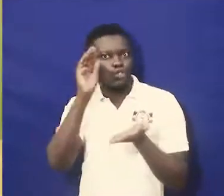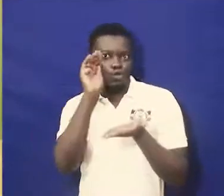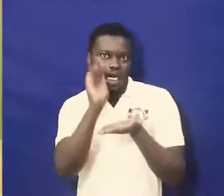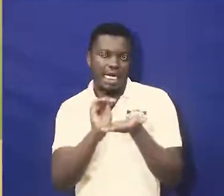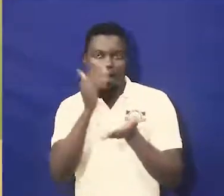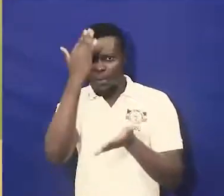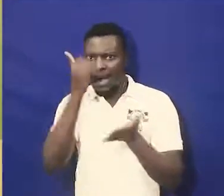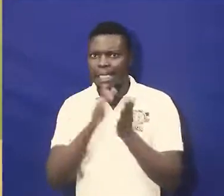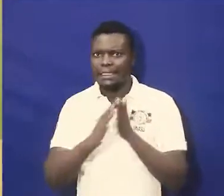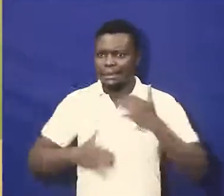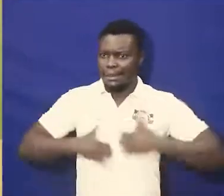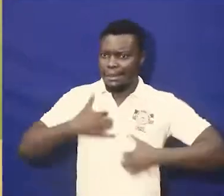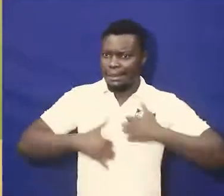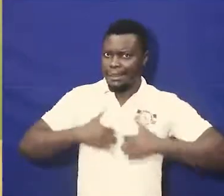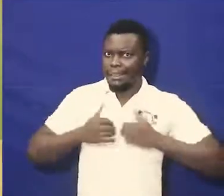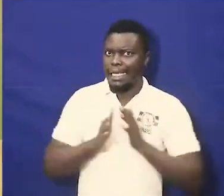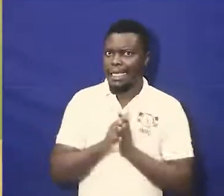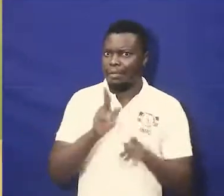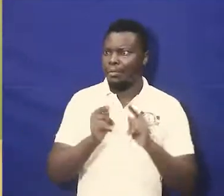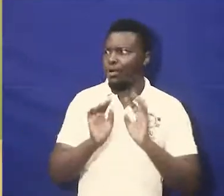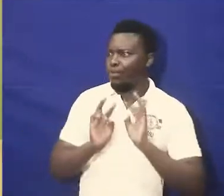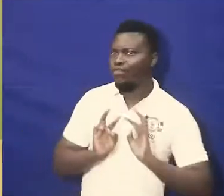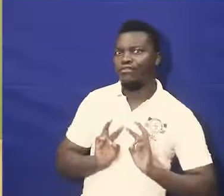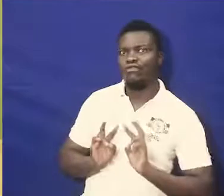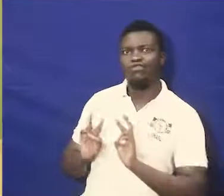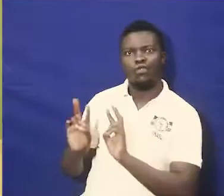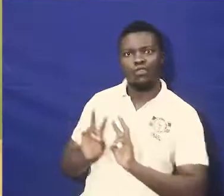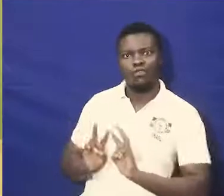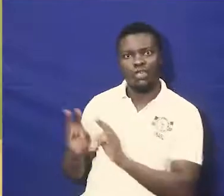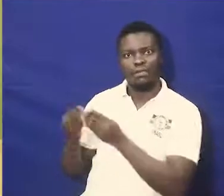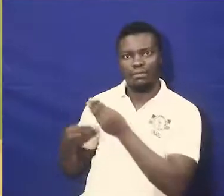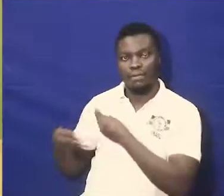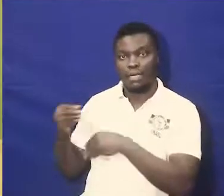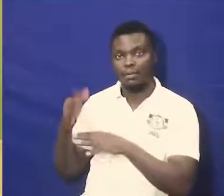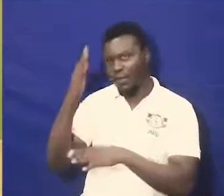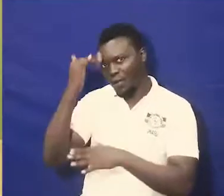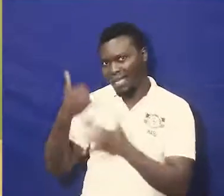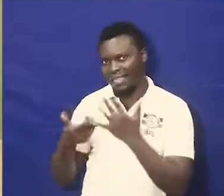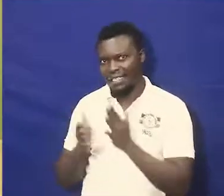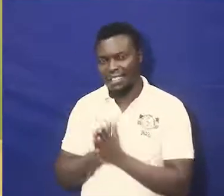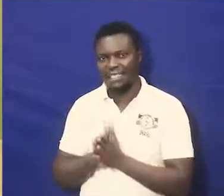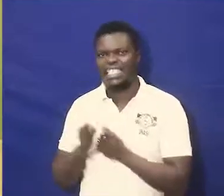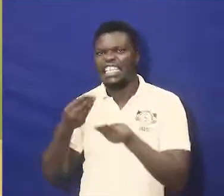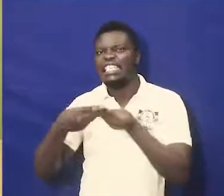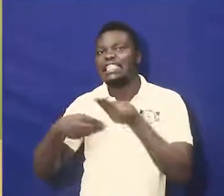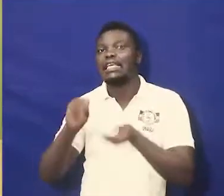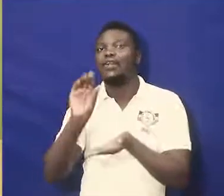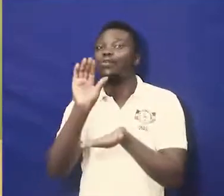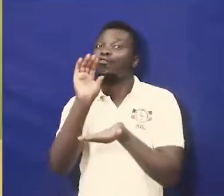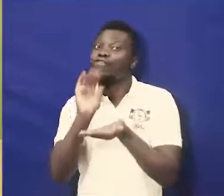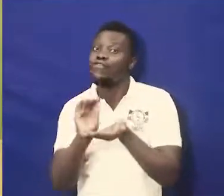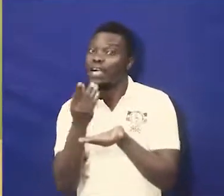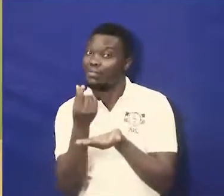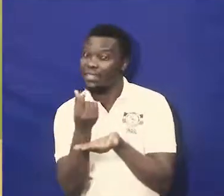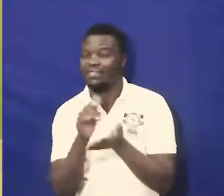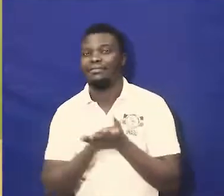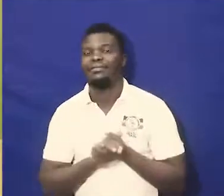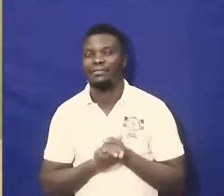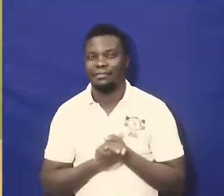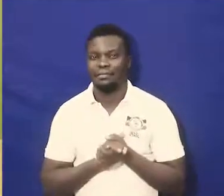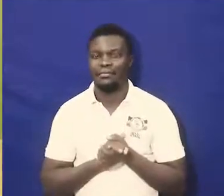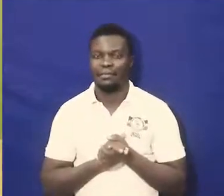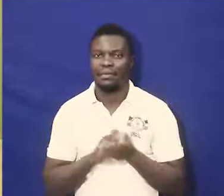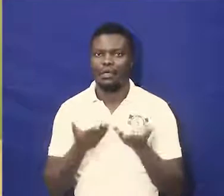can appeal to the buyers to come to their shop because they sell at a relatively cheaper